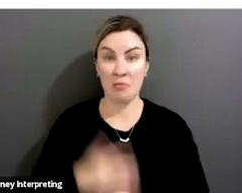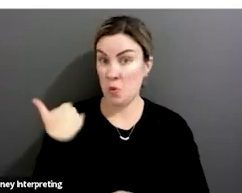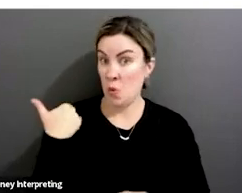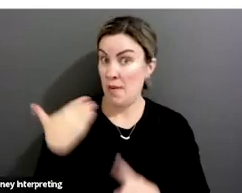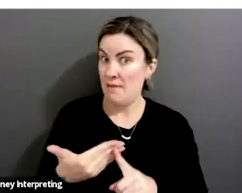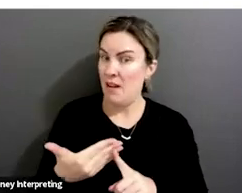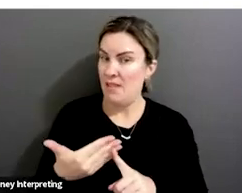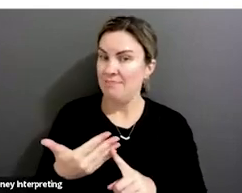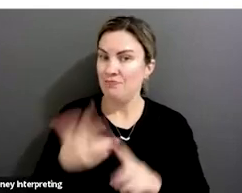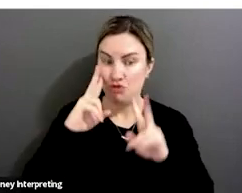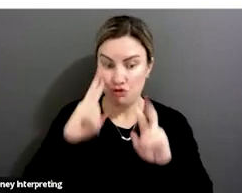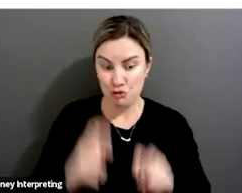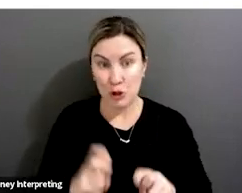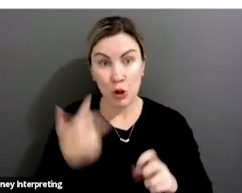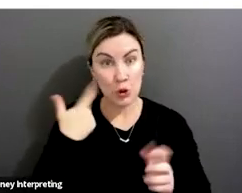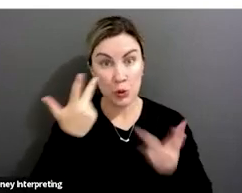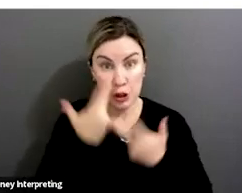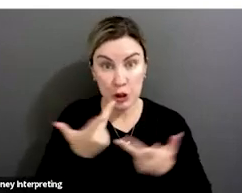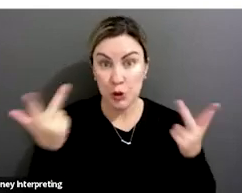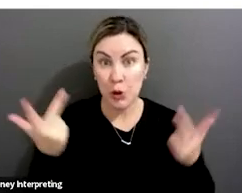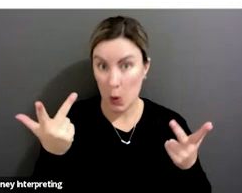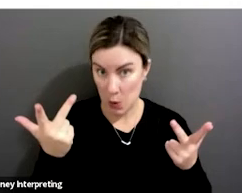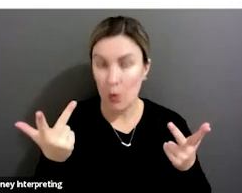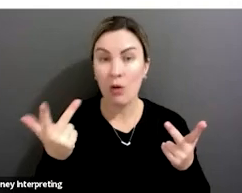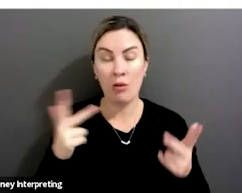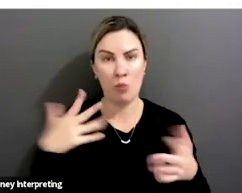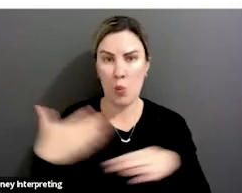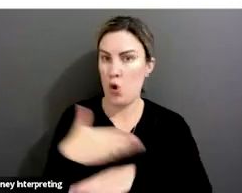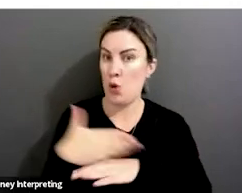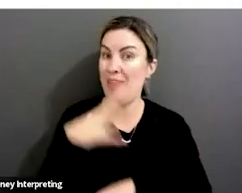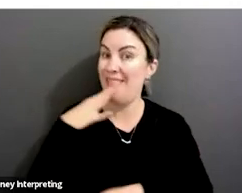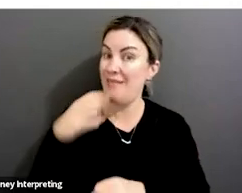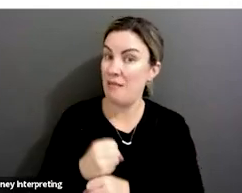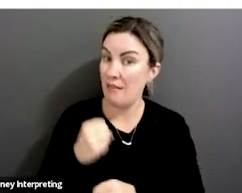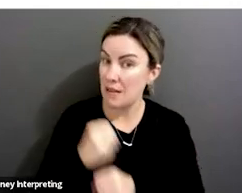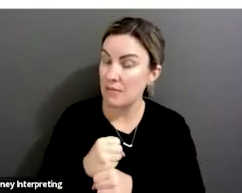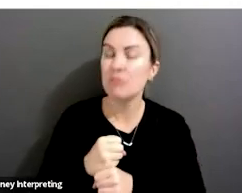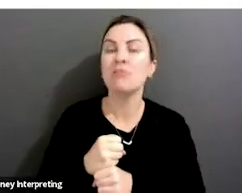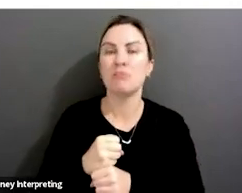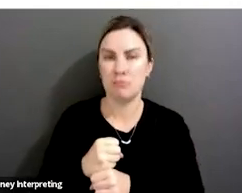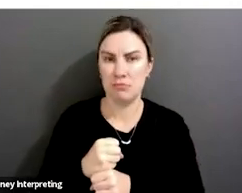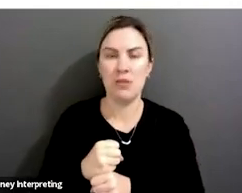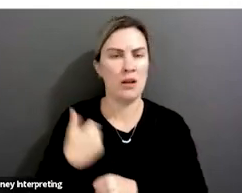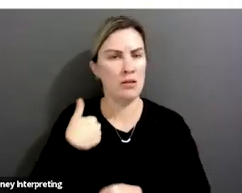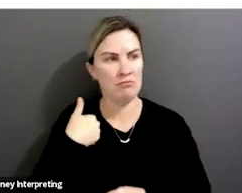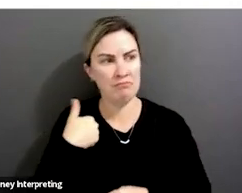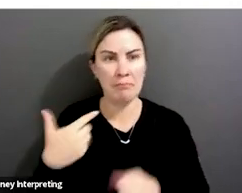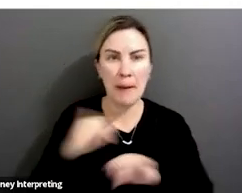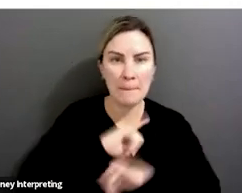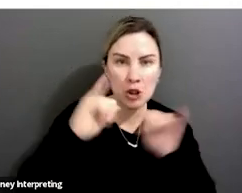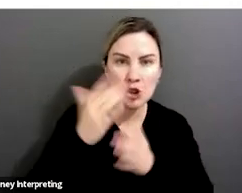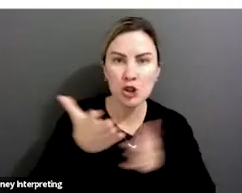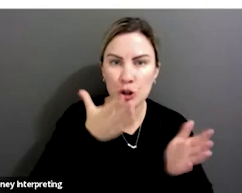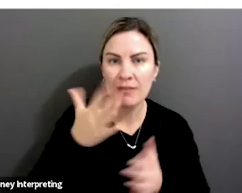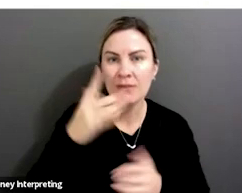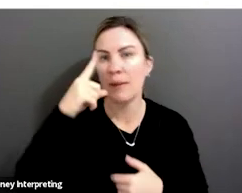for Inclusion team has gathered while working with the government, with emergency services, with people with disability and